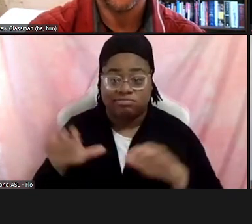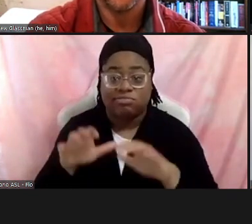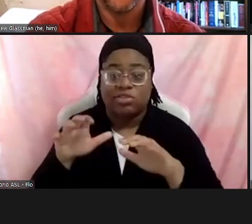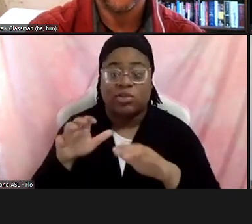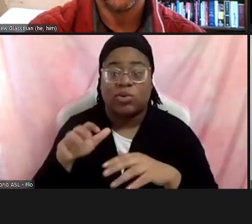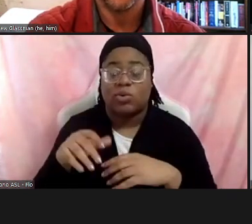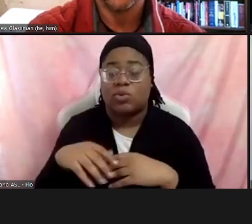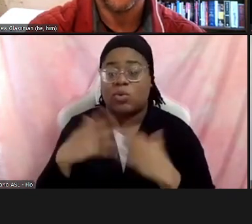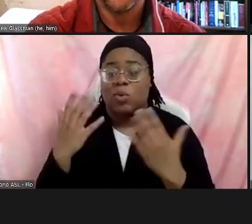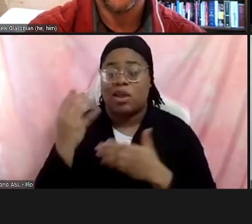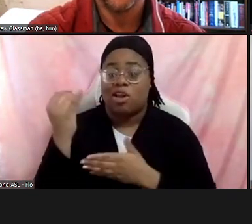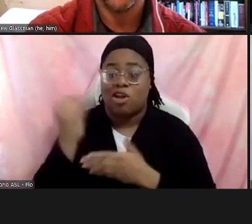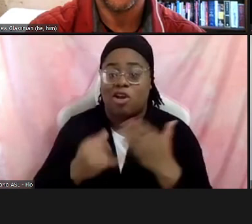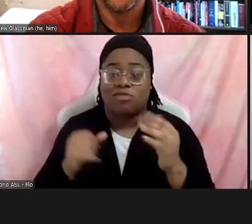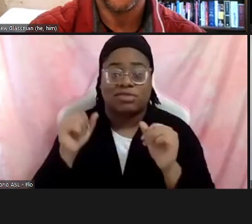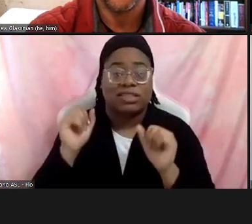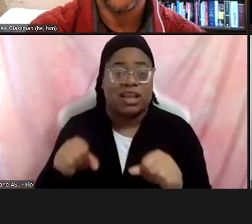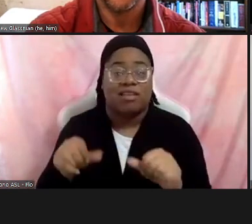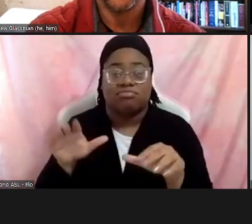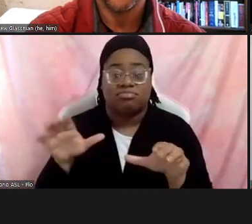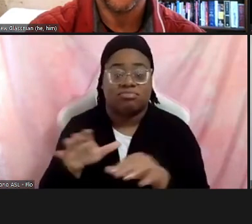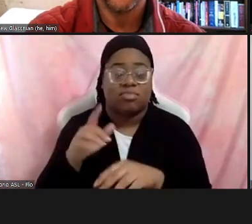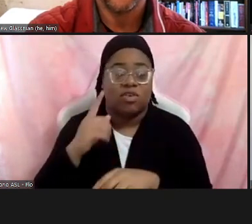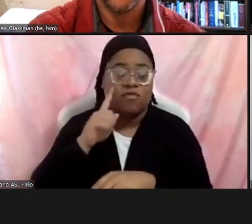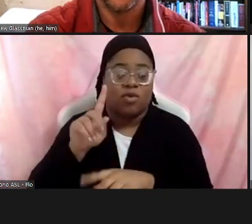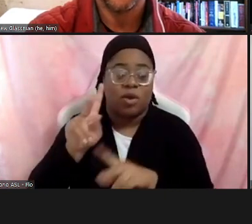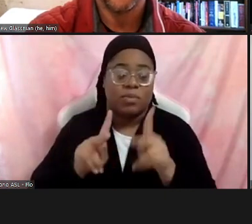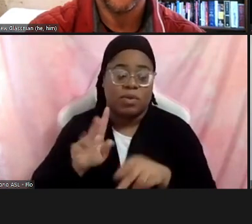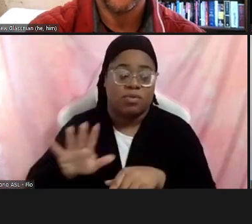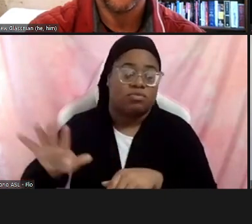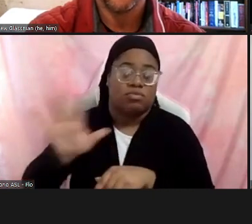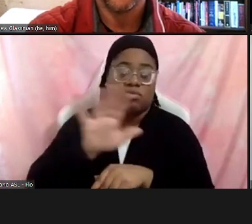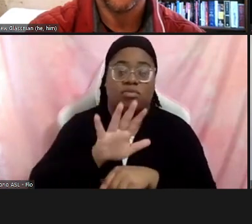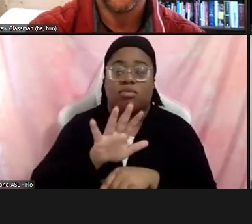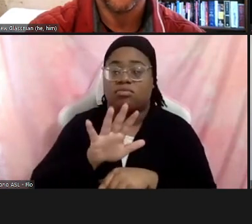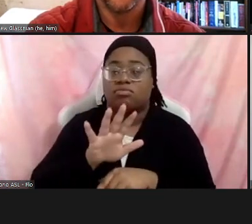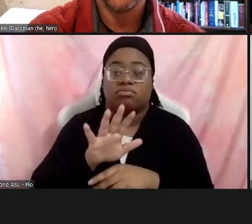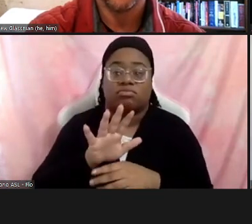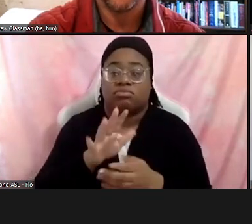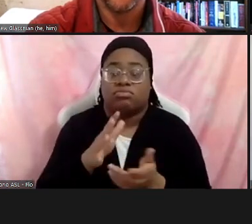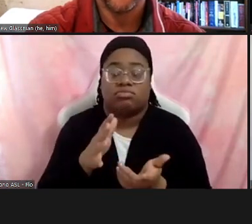what art can do for people all across different spectra.